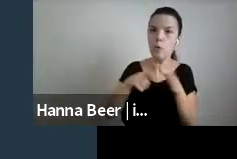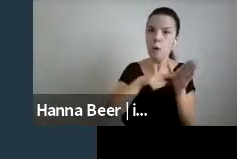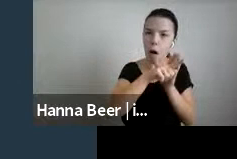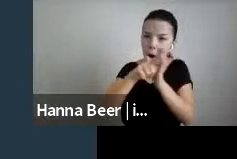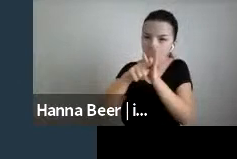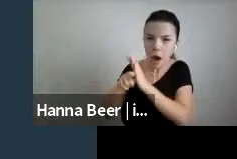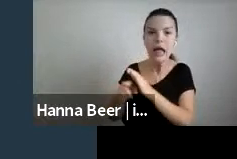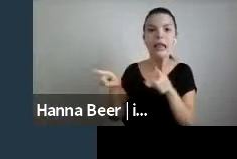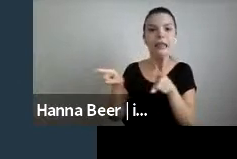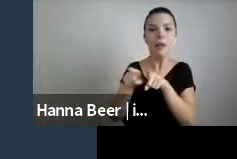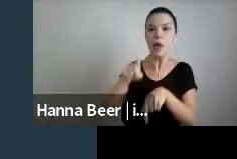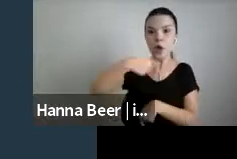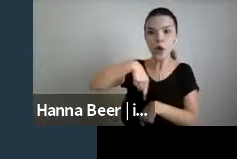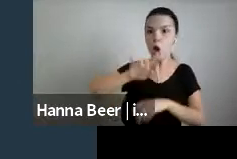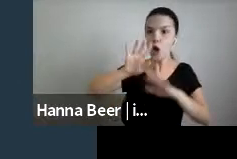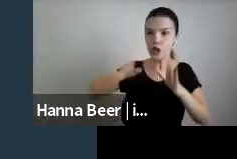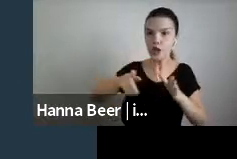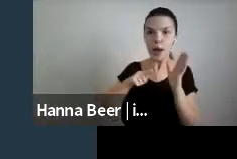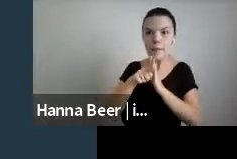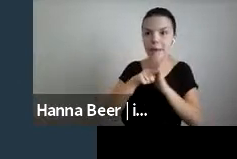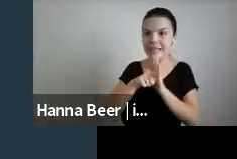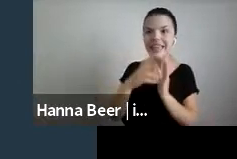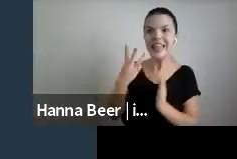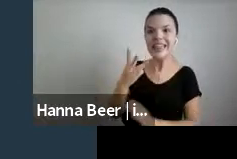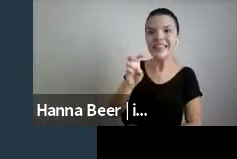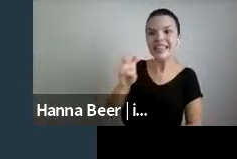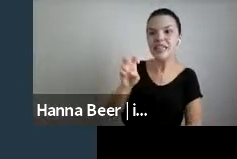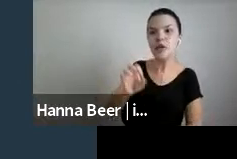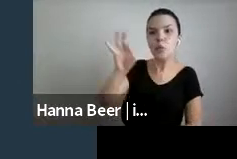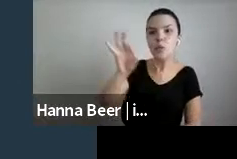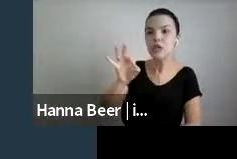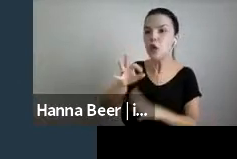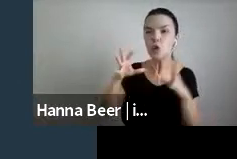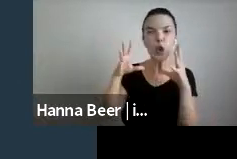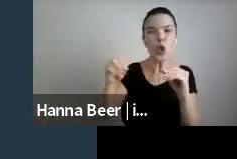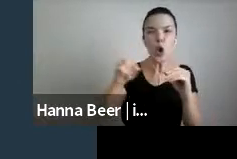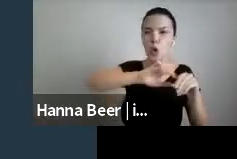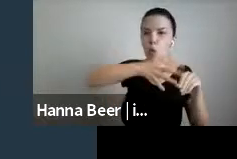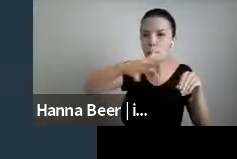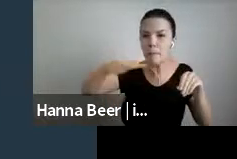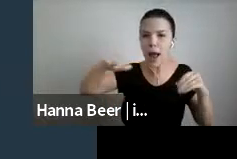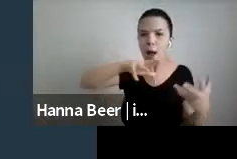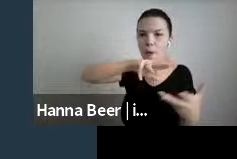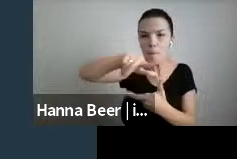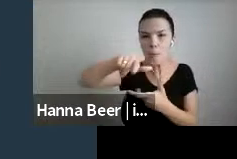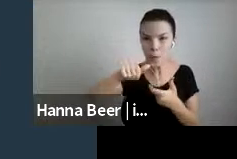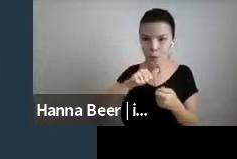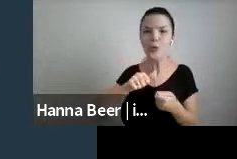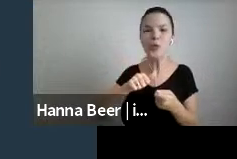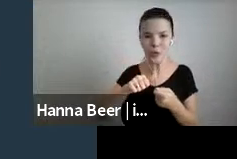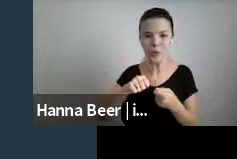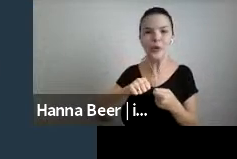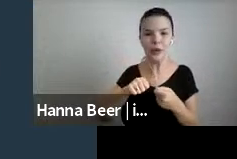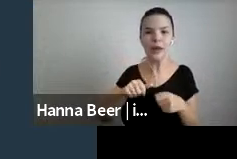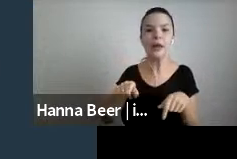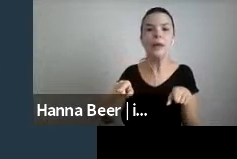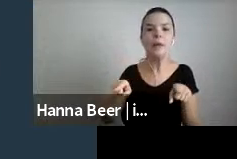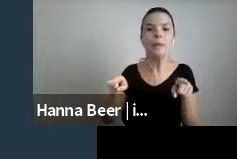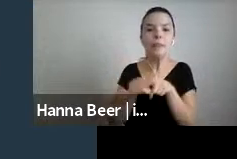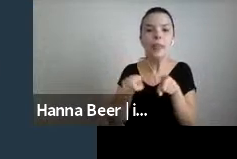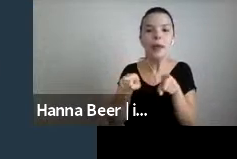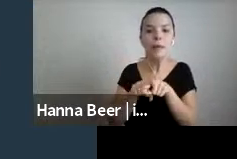17% of the examined area is covered by IMAs, which involves 62